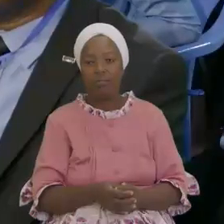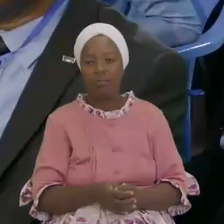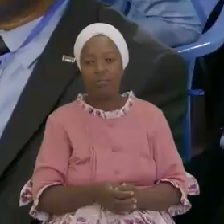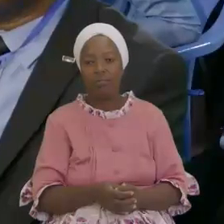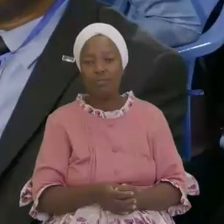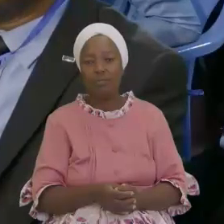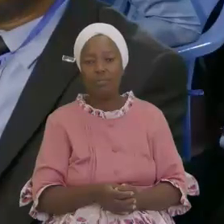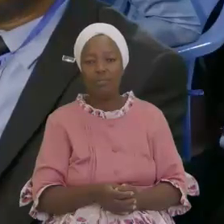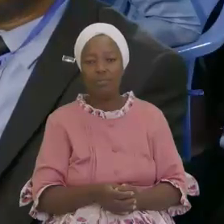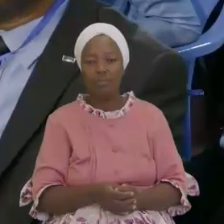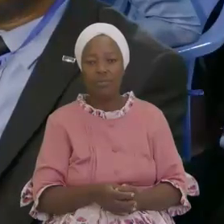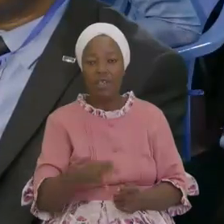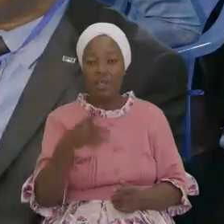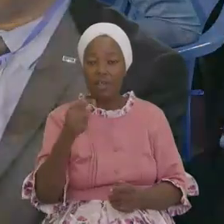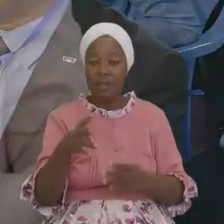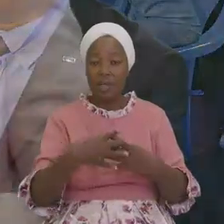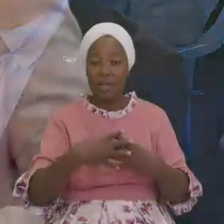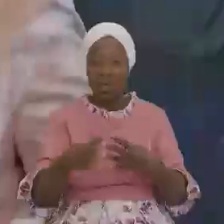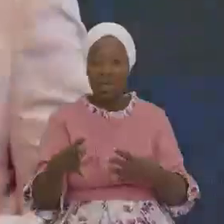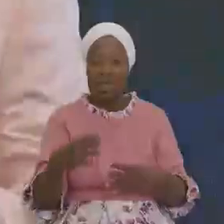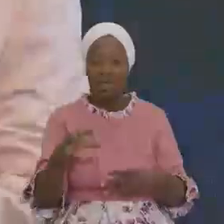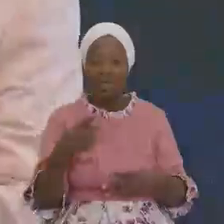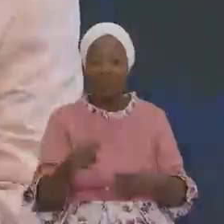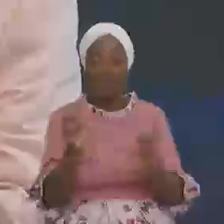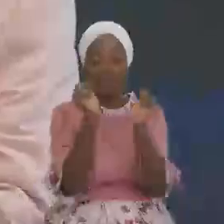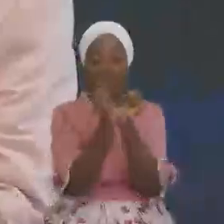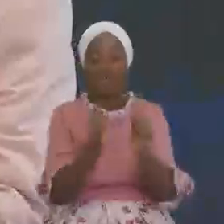The cage of the abated life.